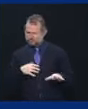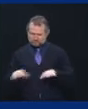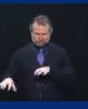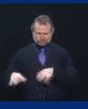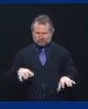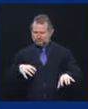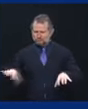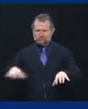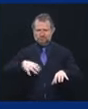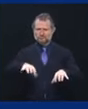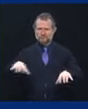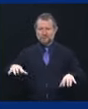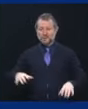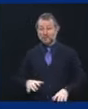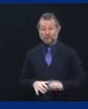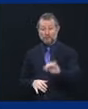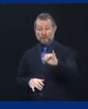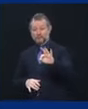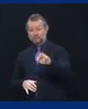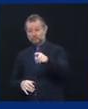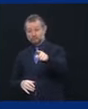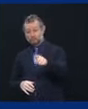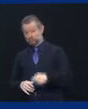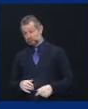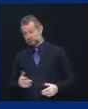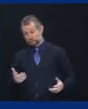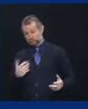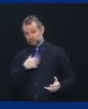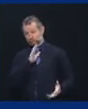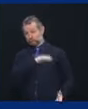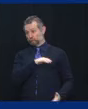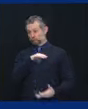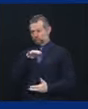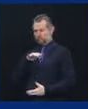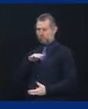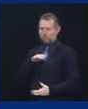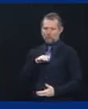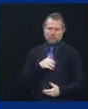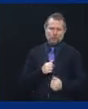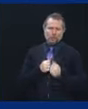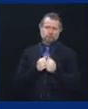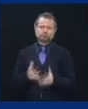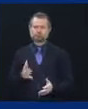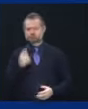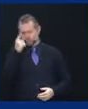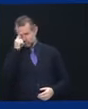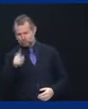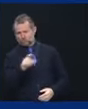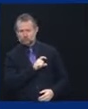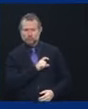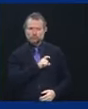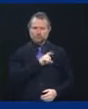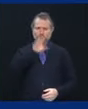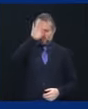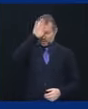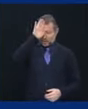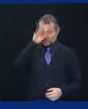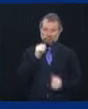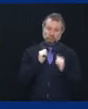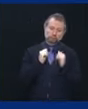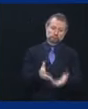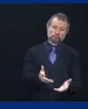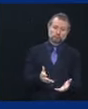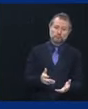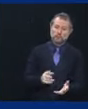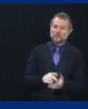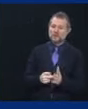If we have distributed the allocation for the essential workers, then you don't get the allocation from the 65